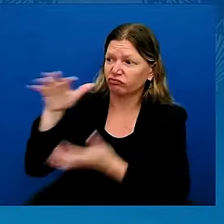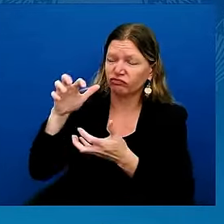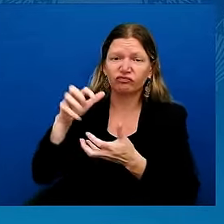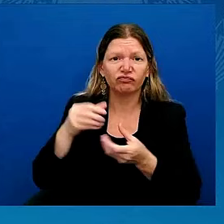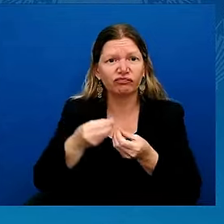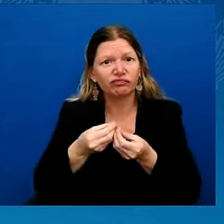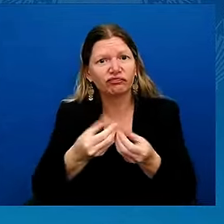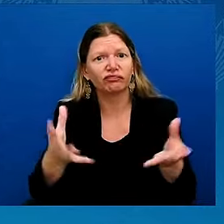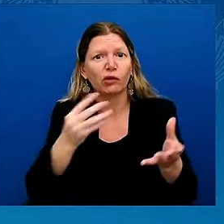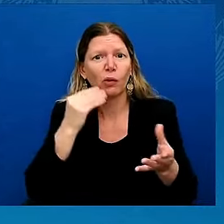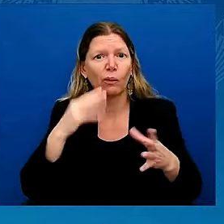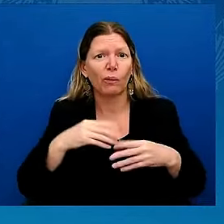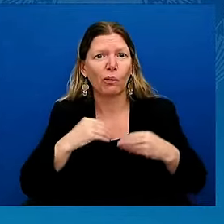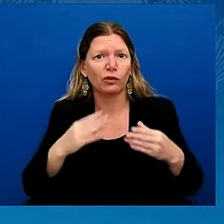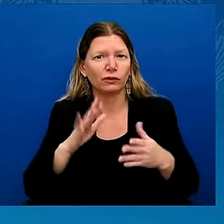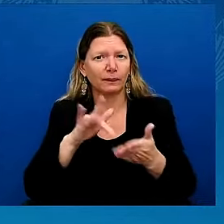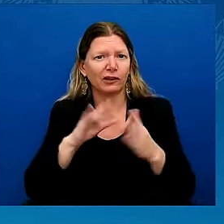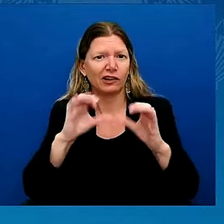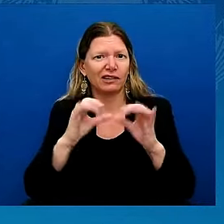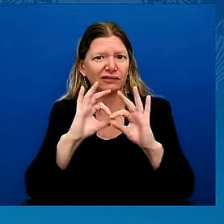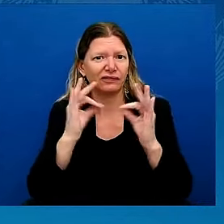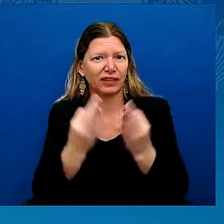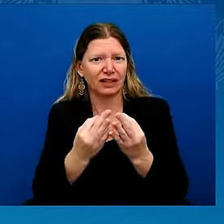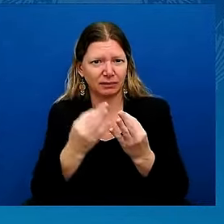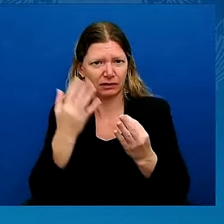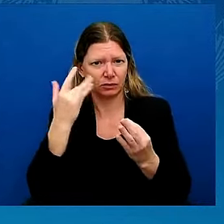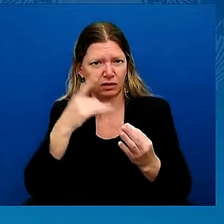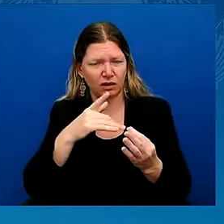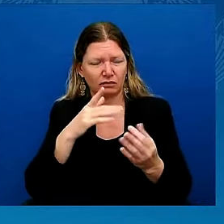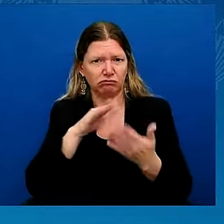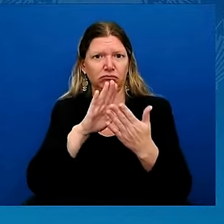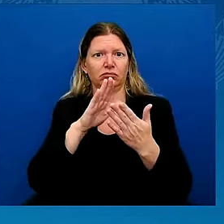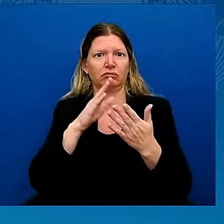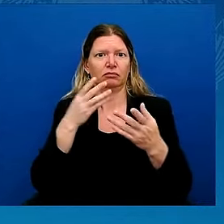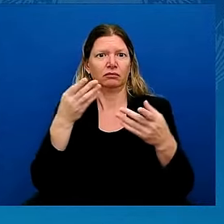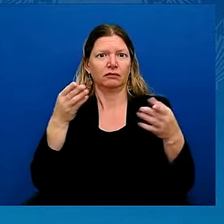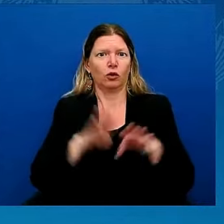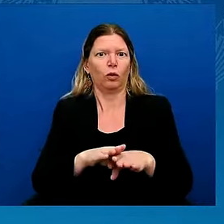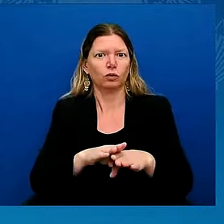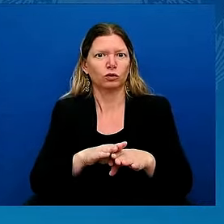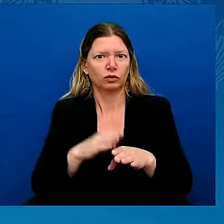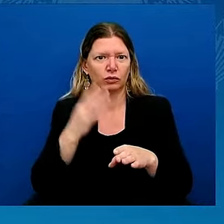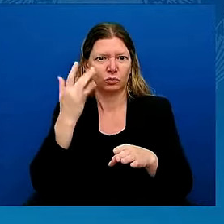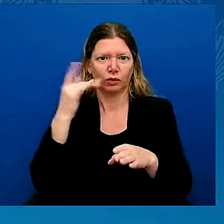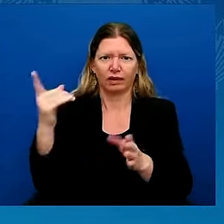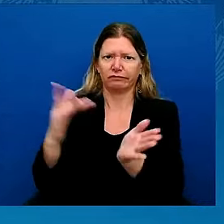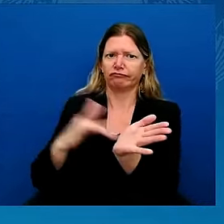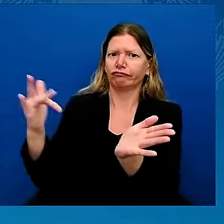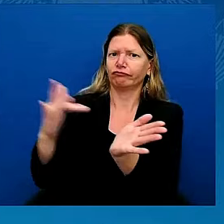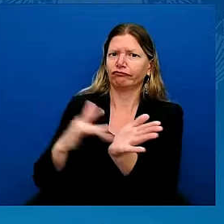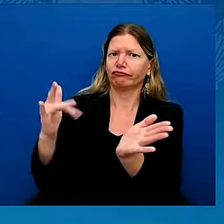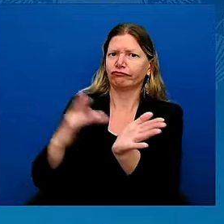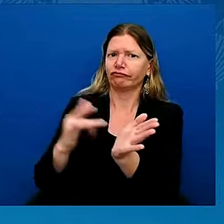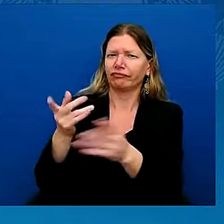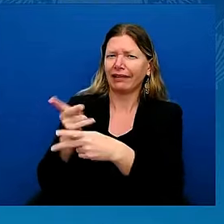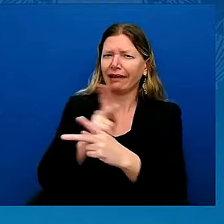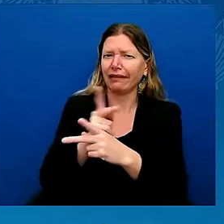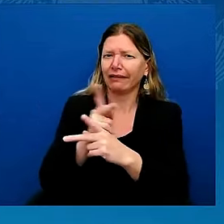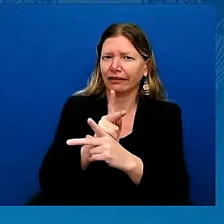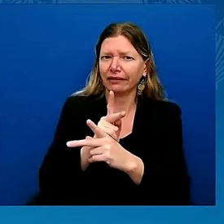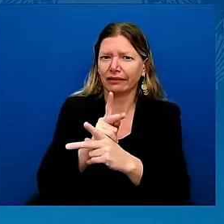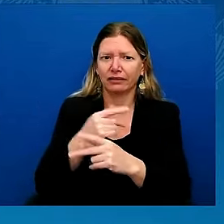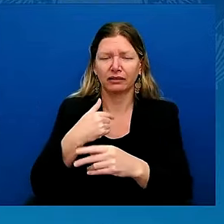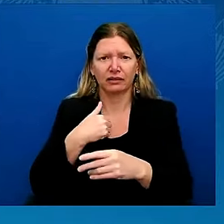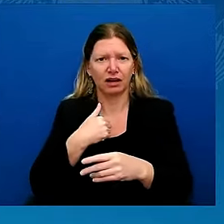I stood up for veterans and students who were being scammed by the big-for-profit colleges, knowing and